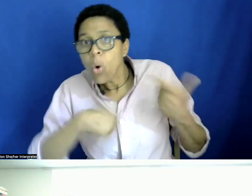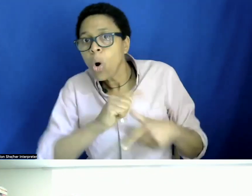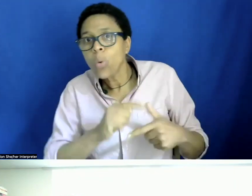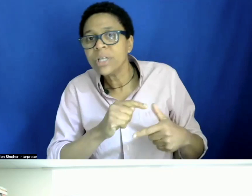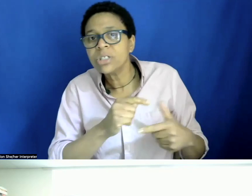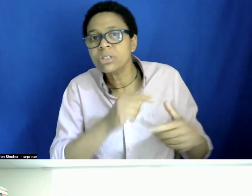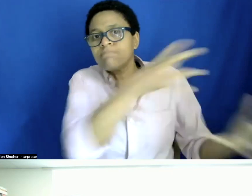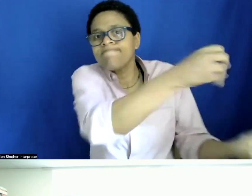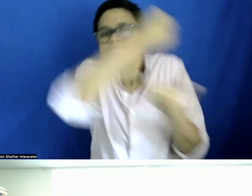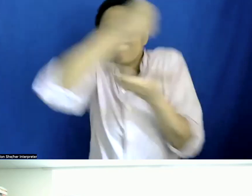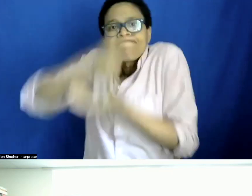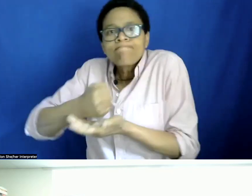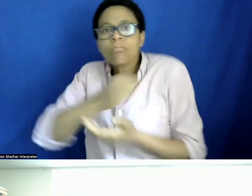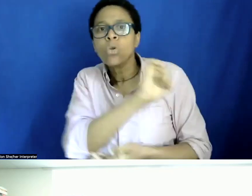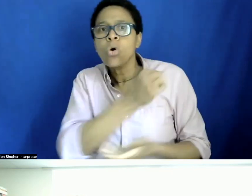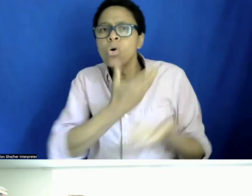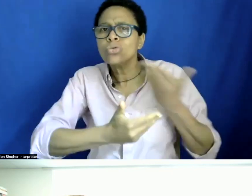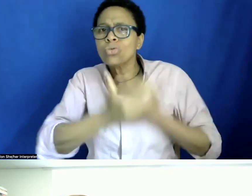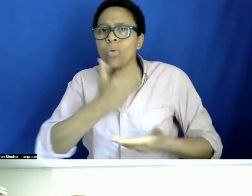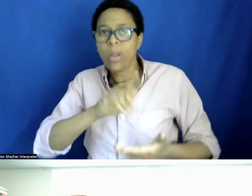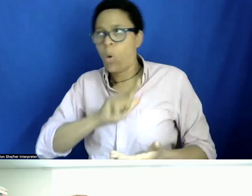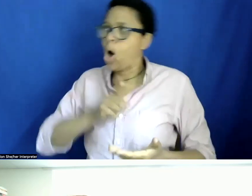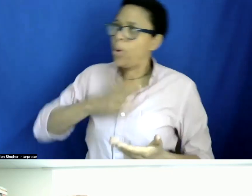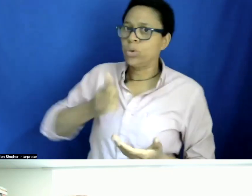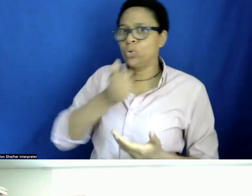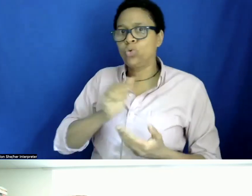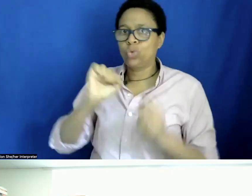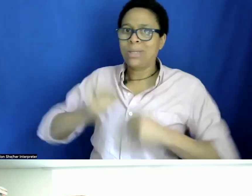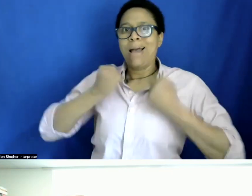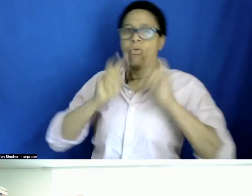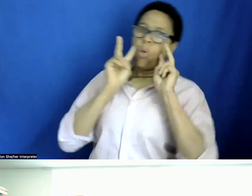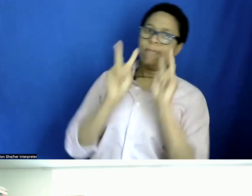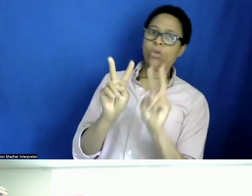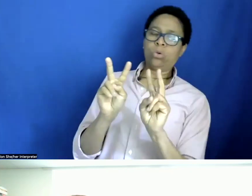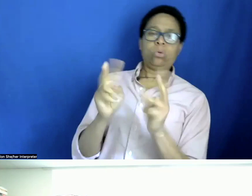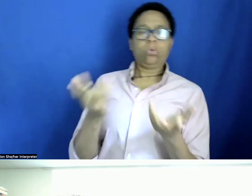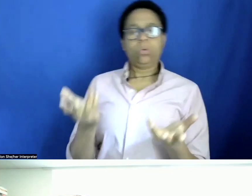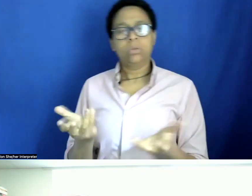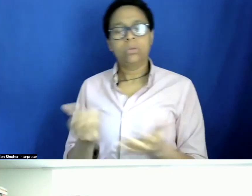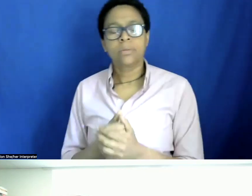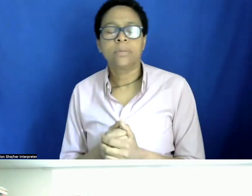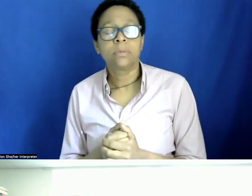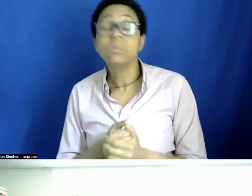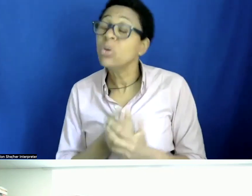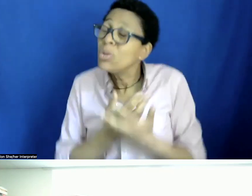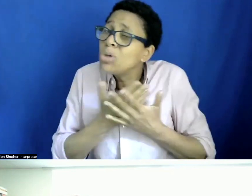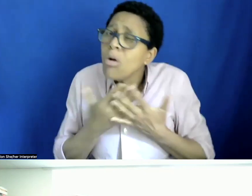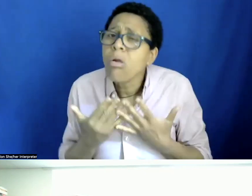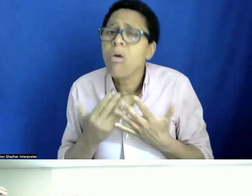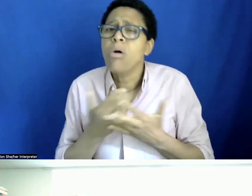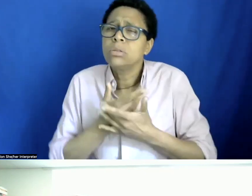her story a bit to tell through our own lens? And there was lots